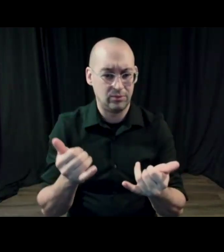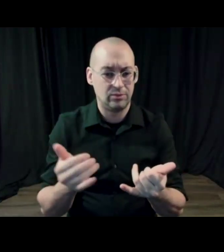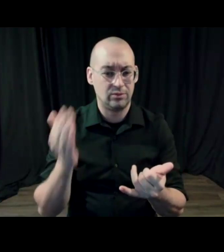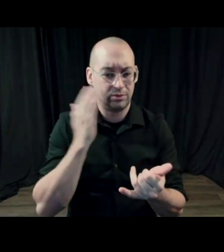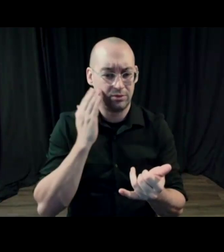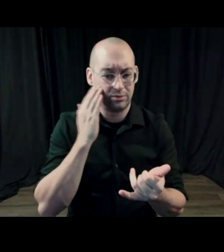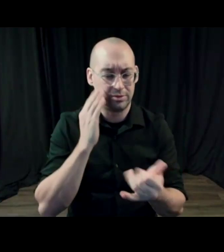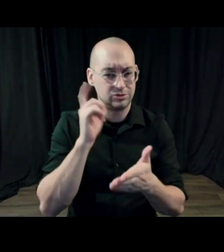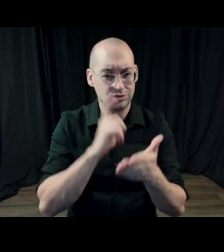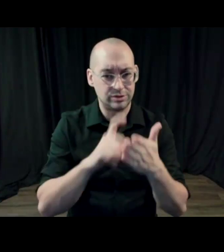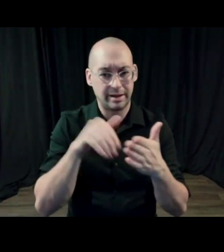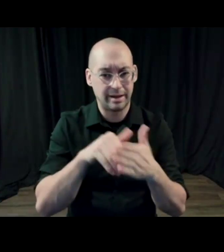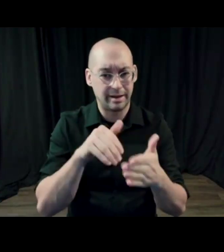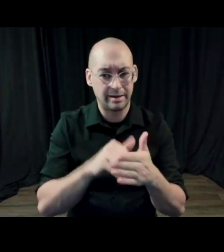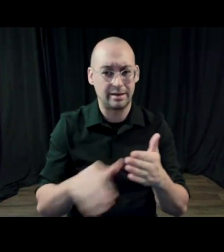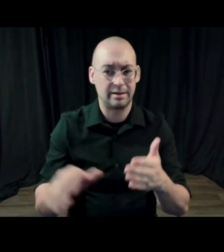checking in and really